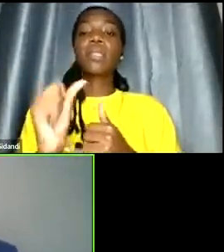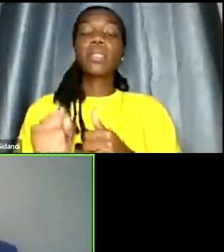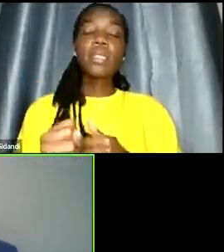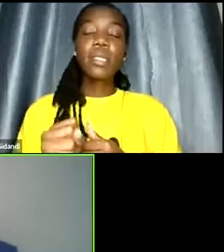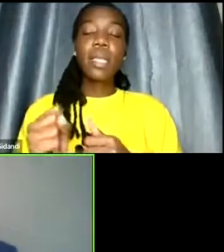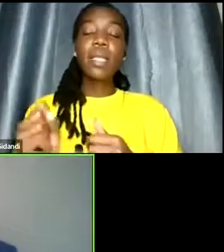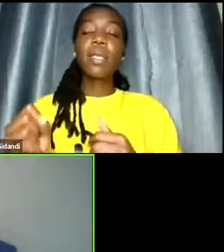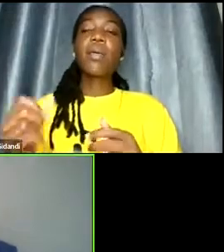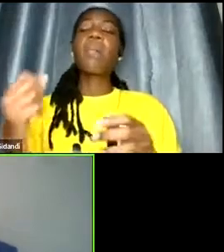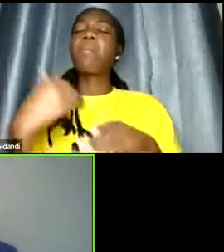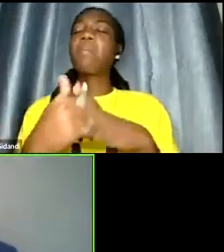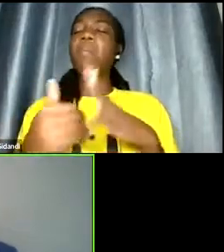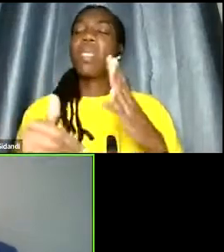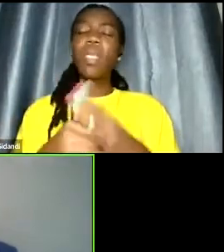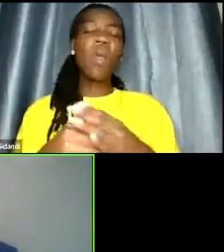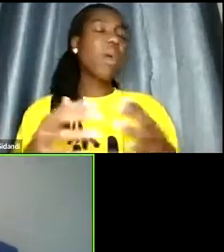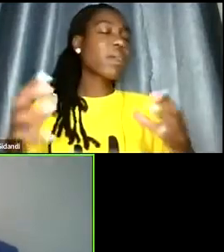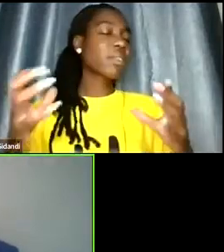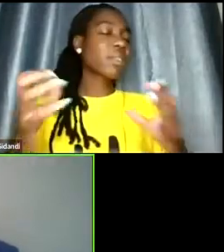organization.